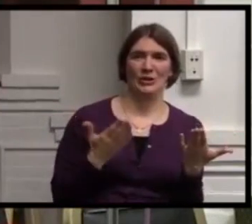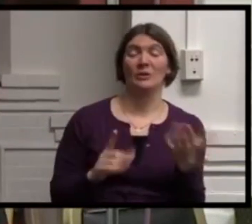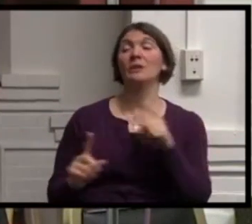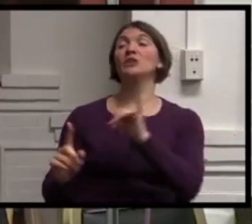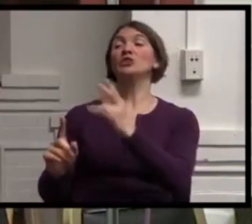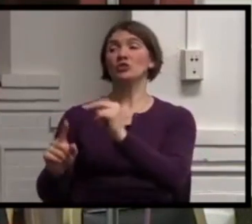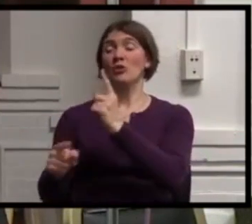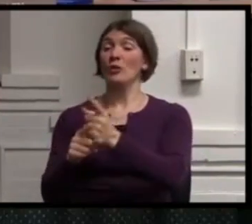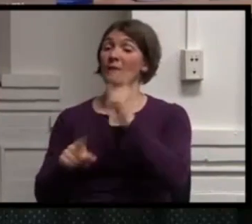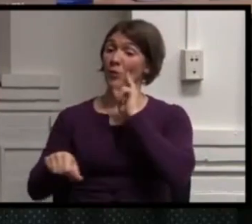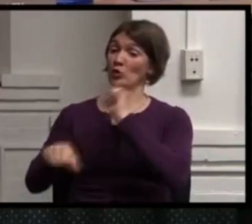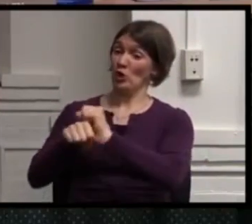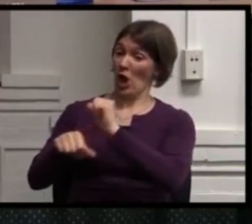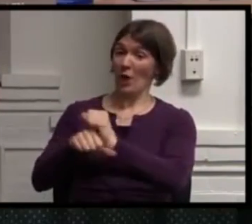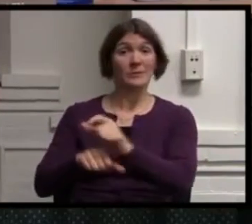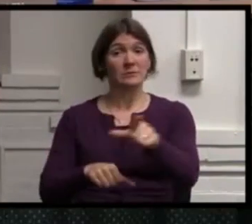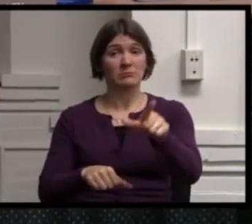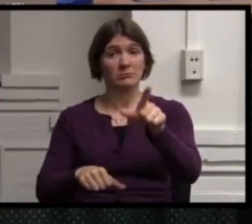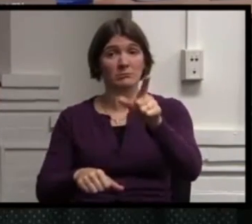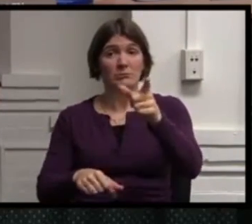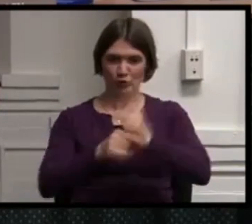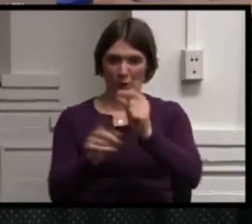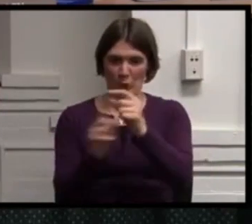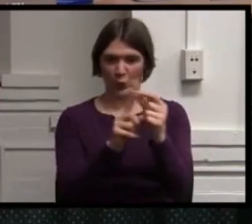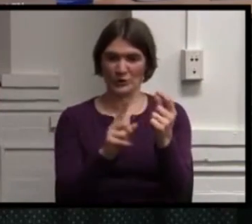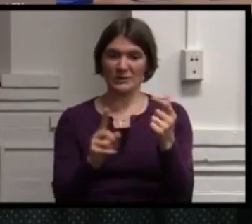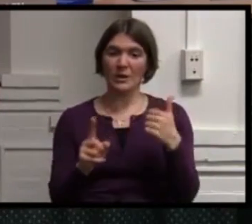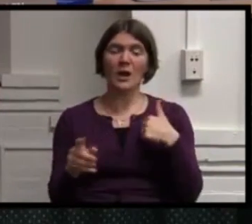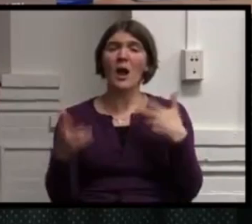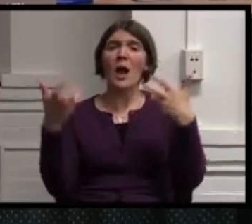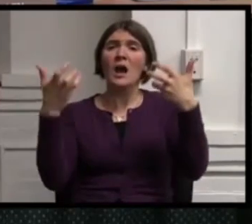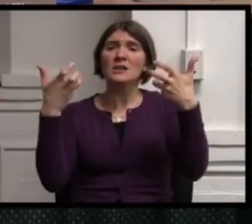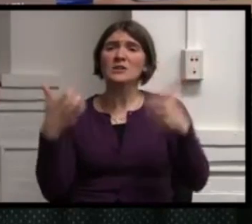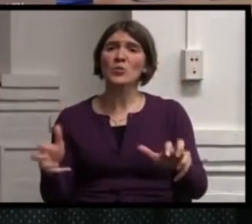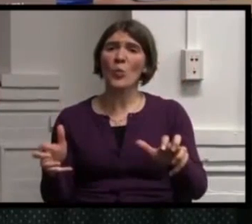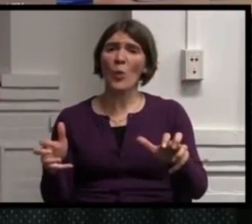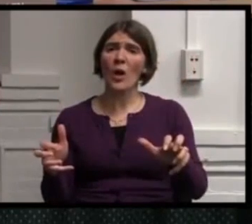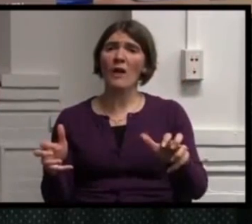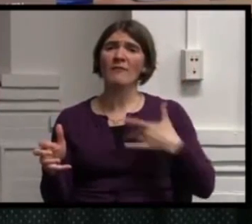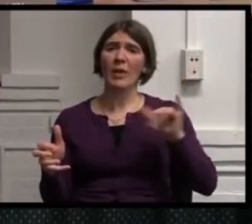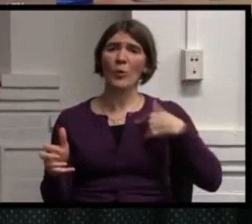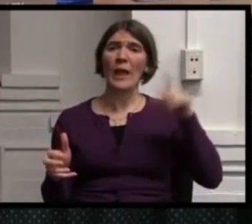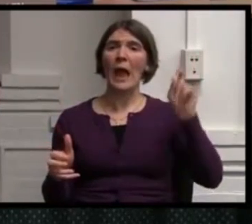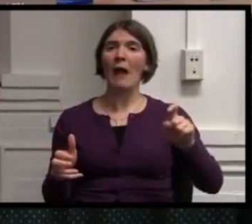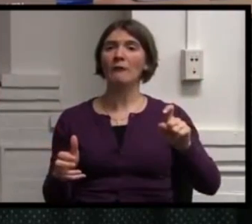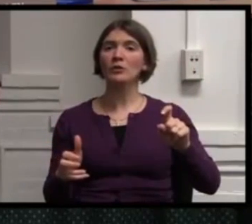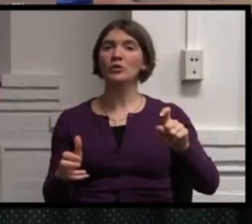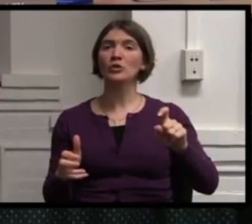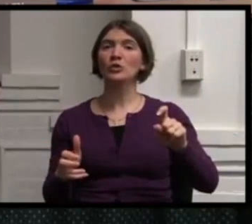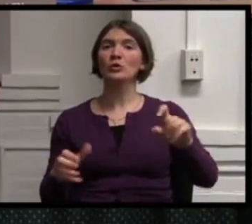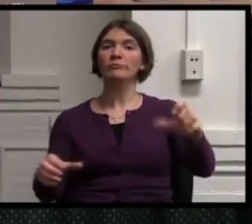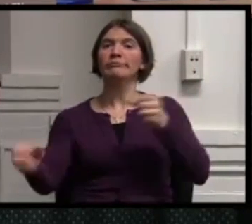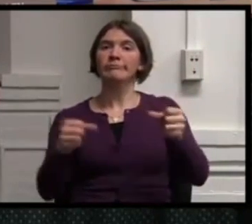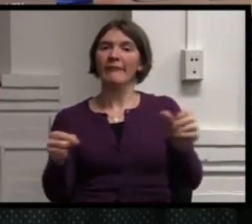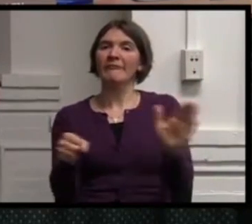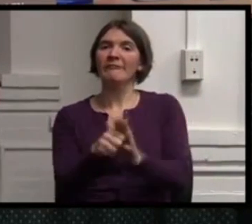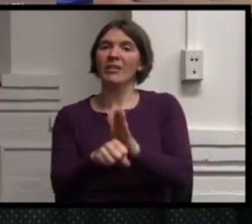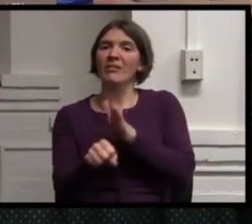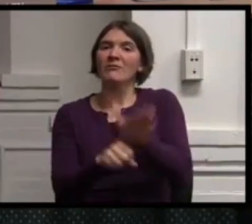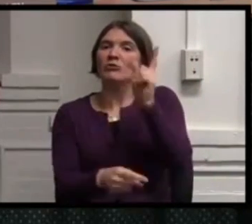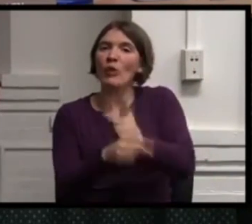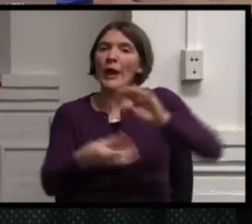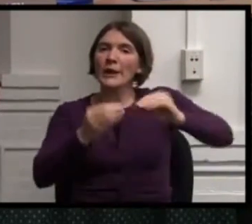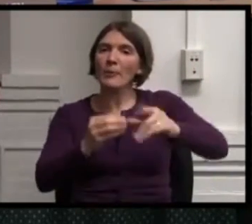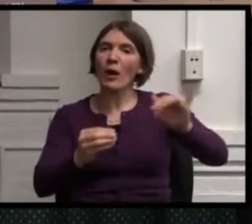no, as far as positions go, we're not diversified. I didn't want the quota system to be used. No, not at